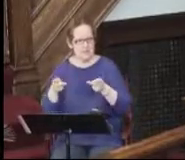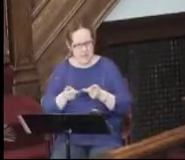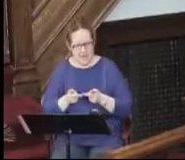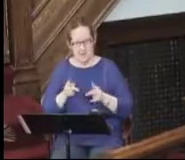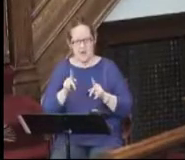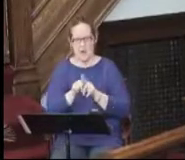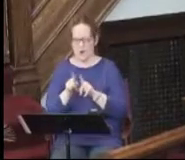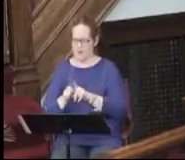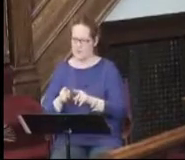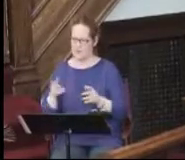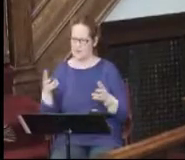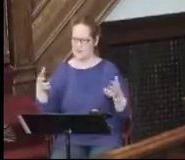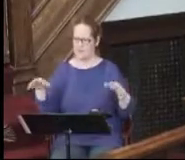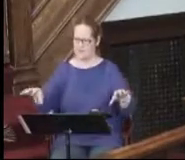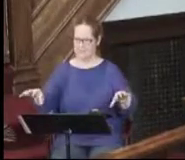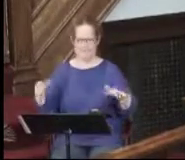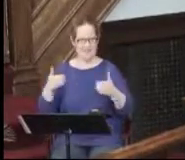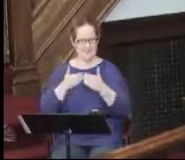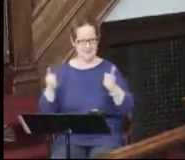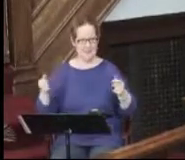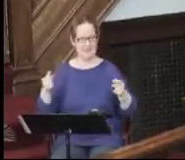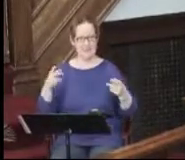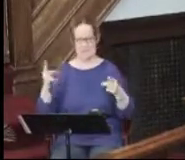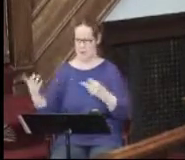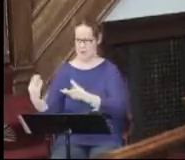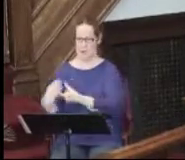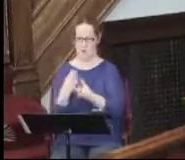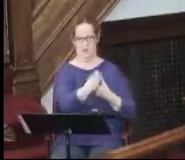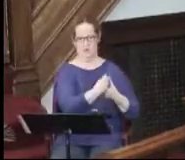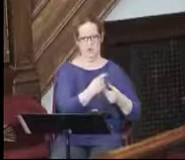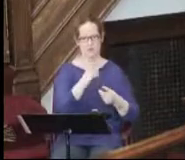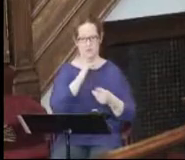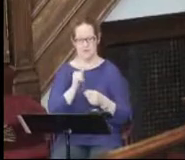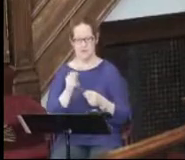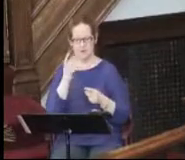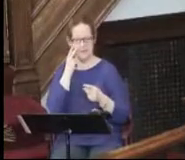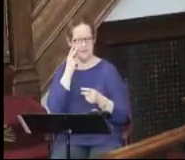about practicing inclusion. And if we see Jesus in the